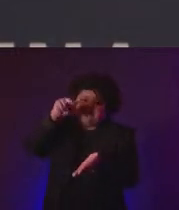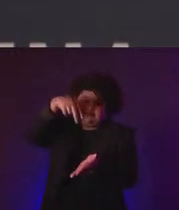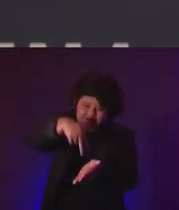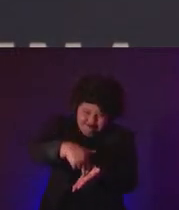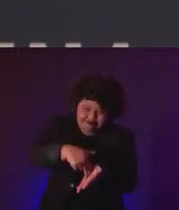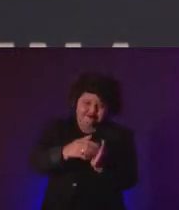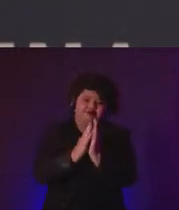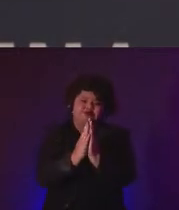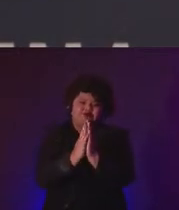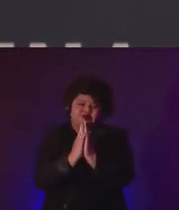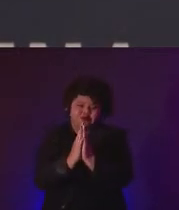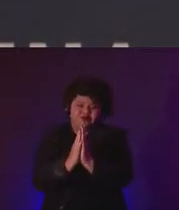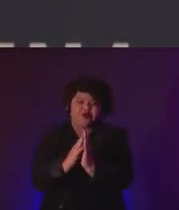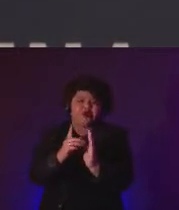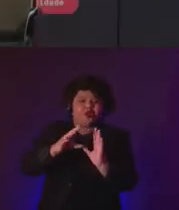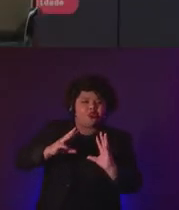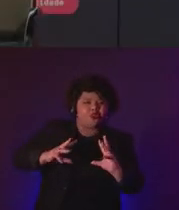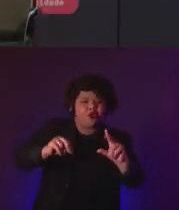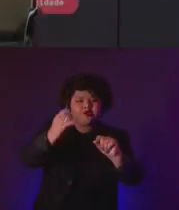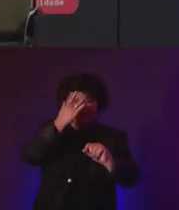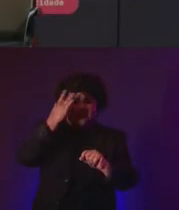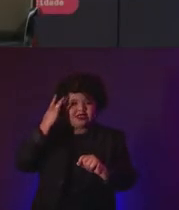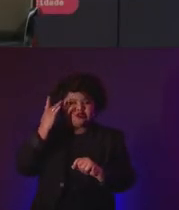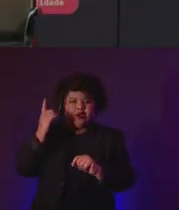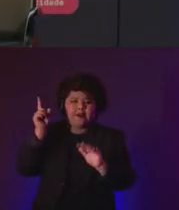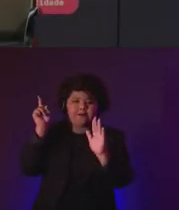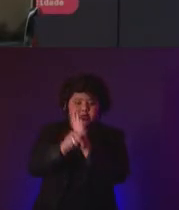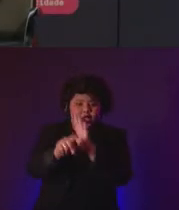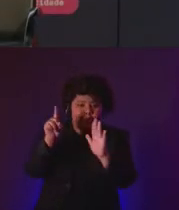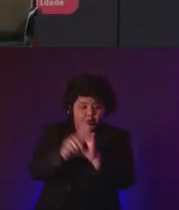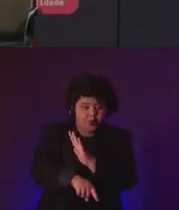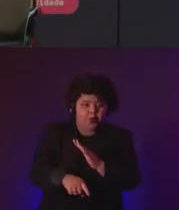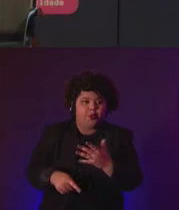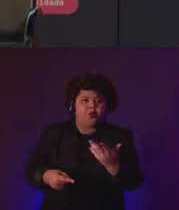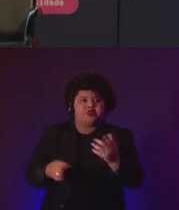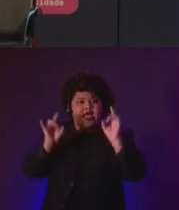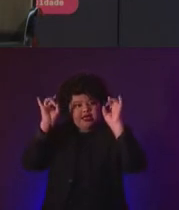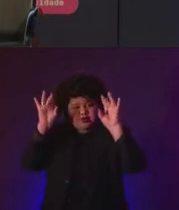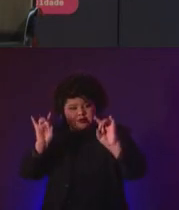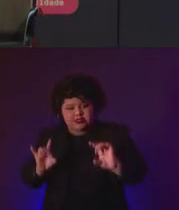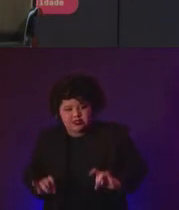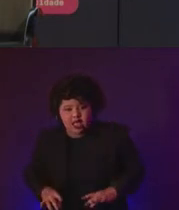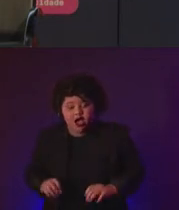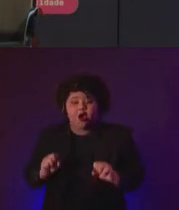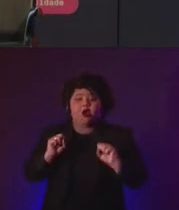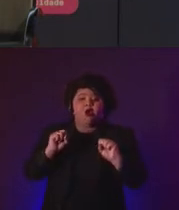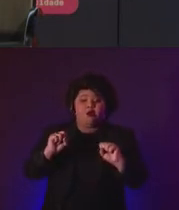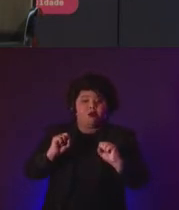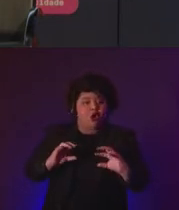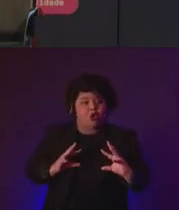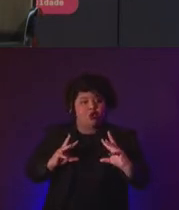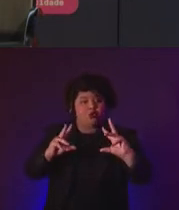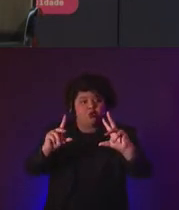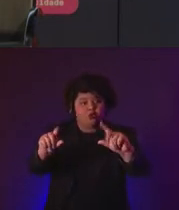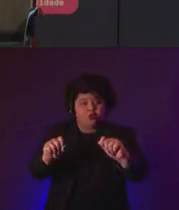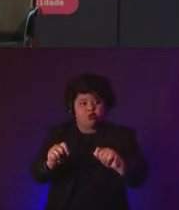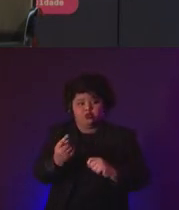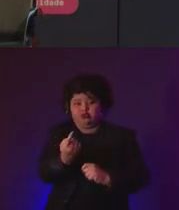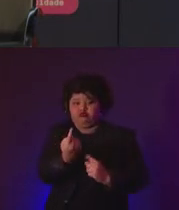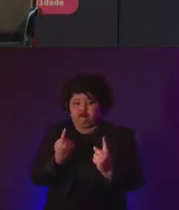All the people who made questions got something special. And please come to the stage with us.